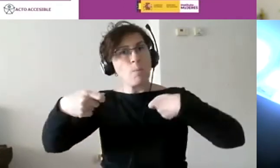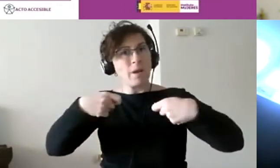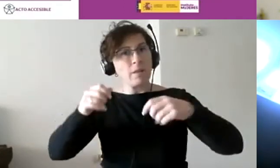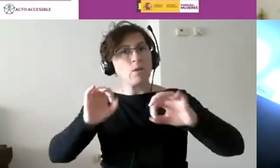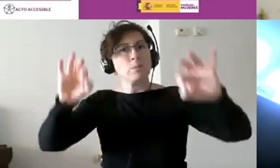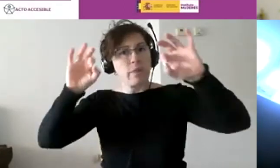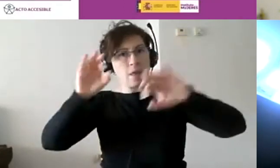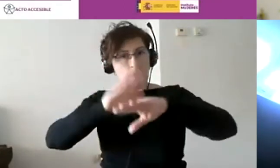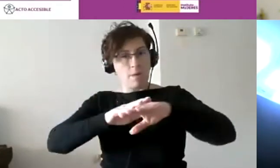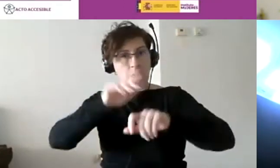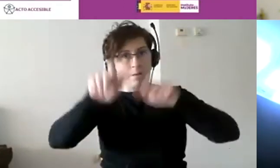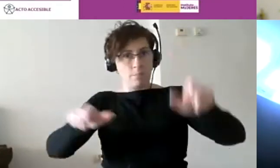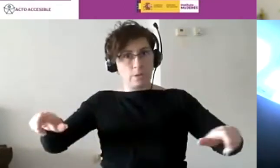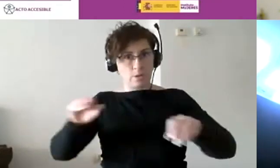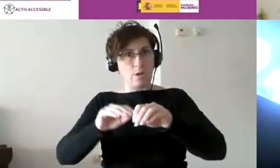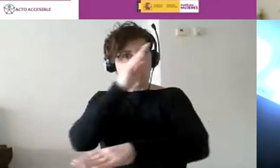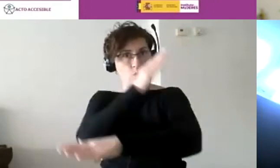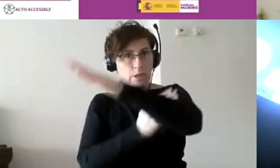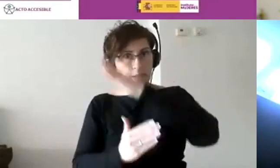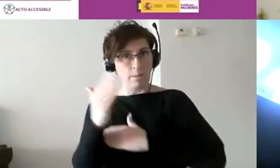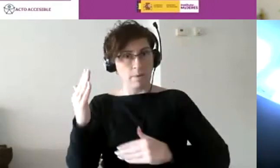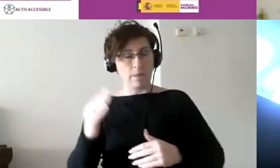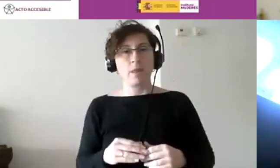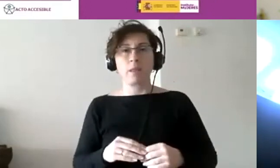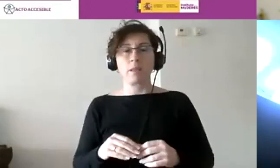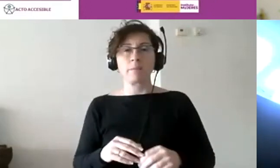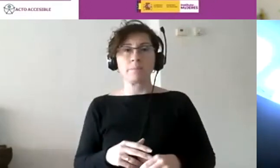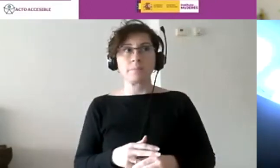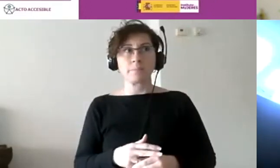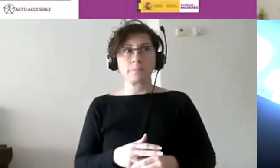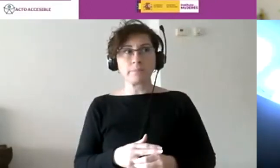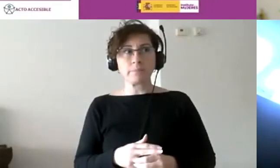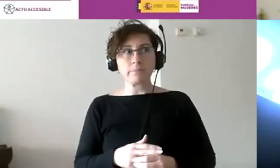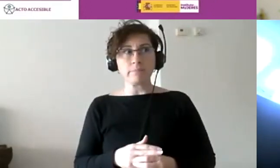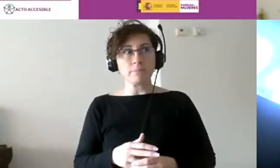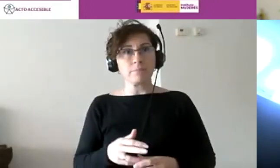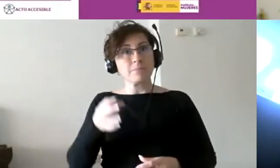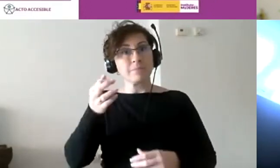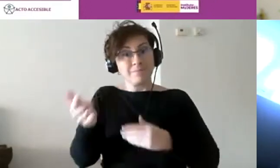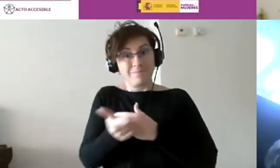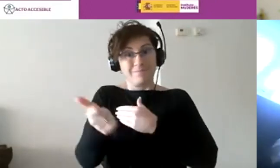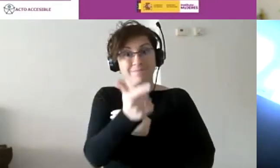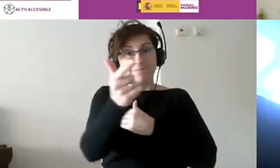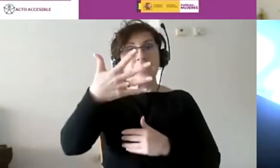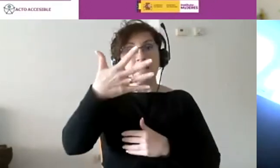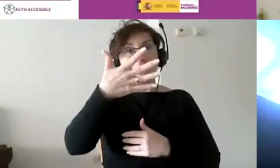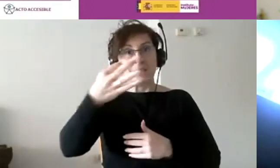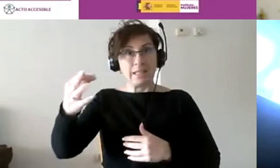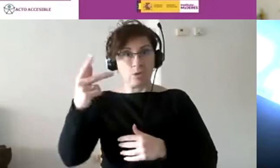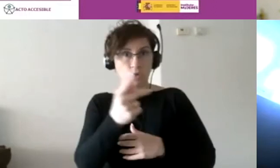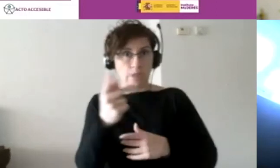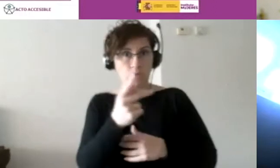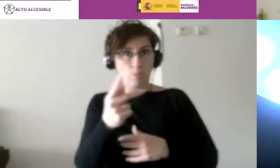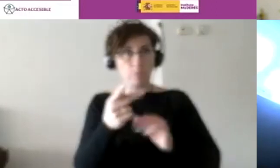takes us almost 24 hours to reach there, because we could go just at